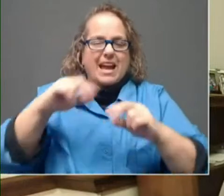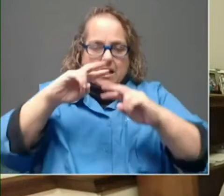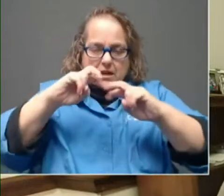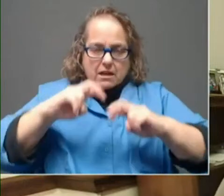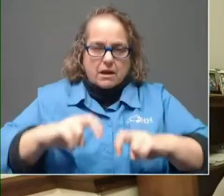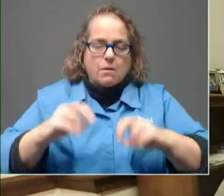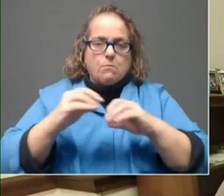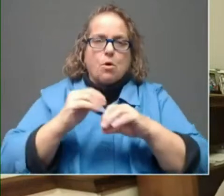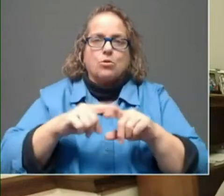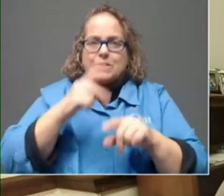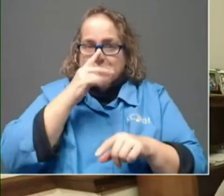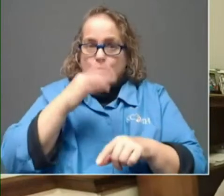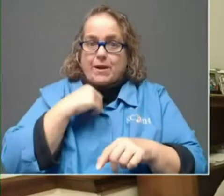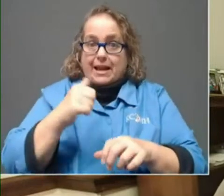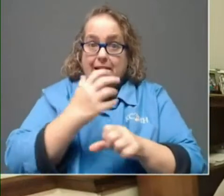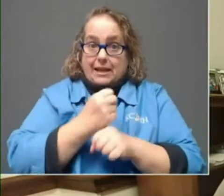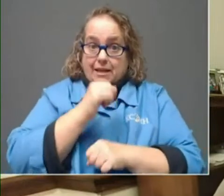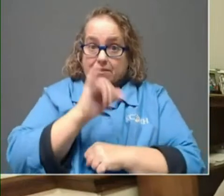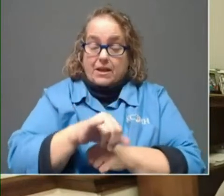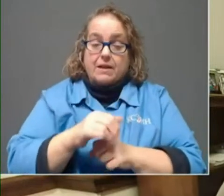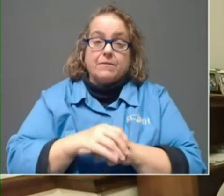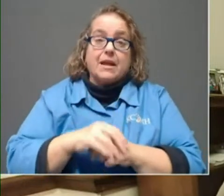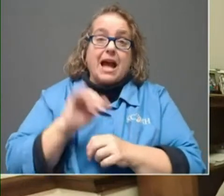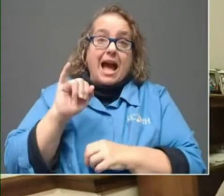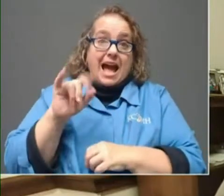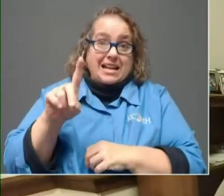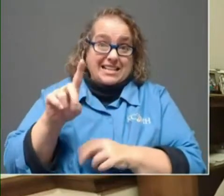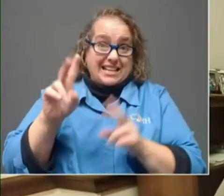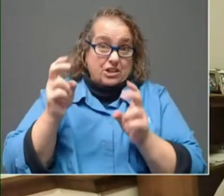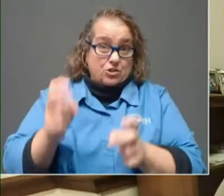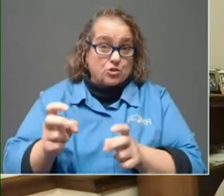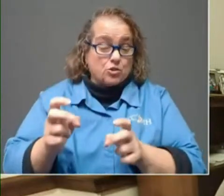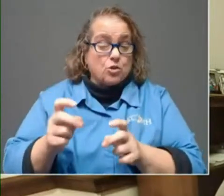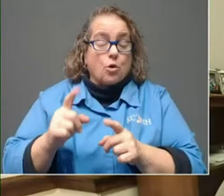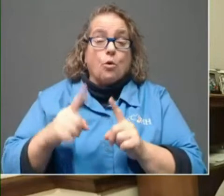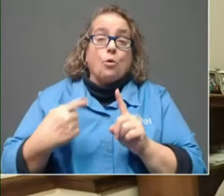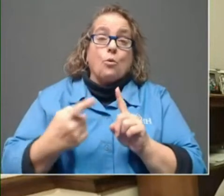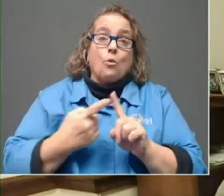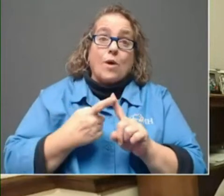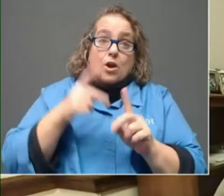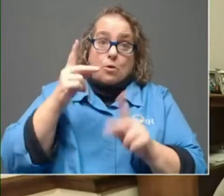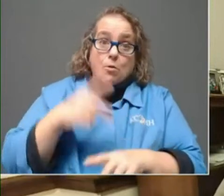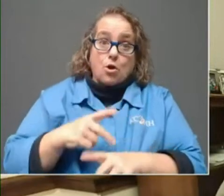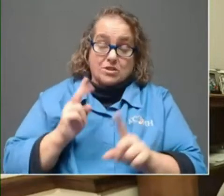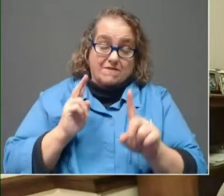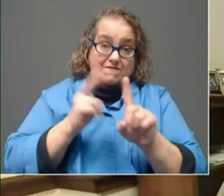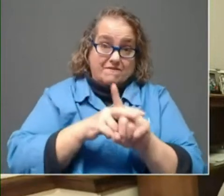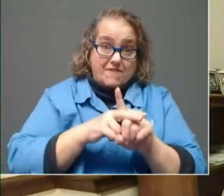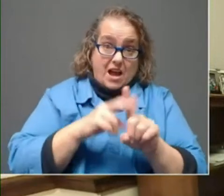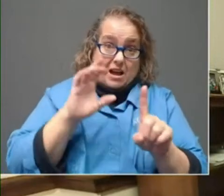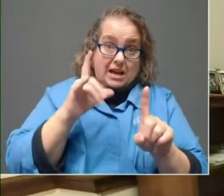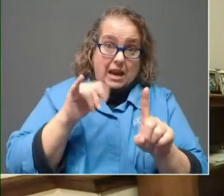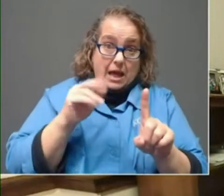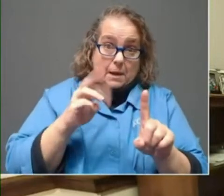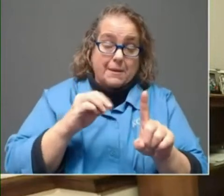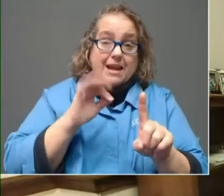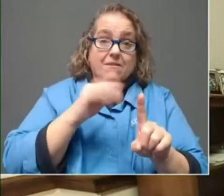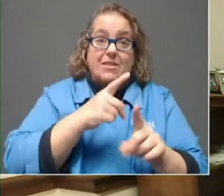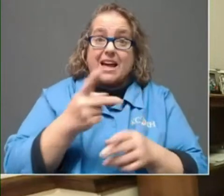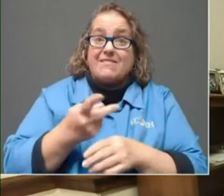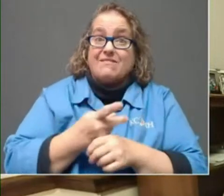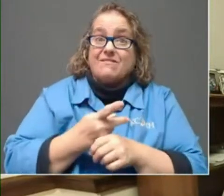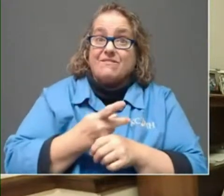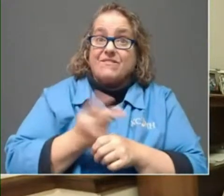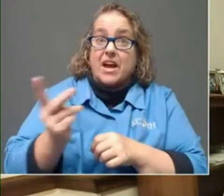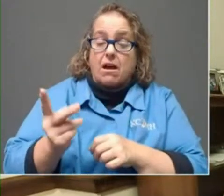that. ID issues, whenever a claimant files a claim and if they fail initial